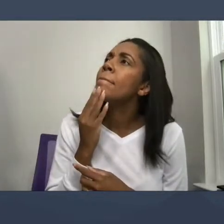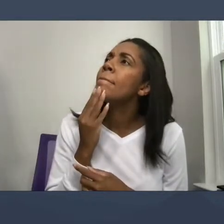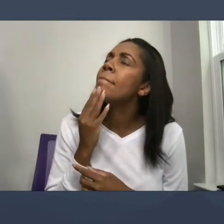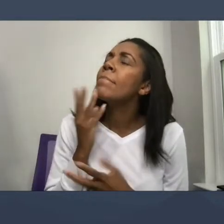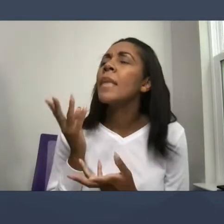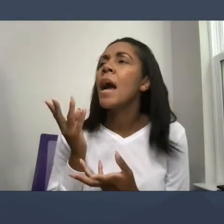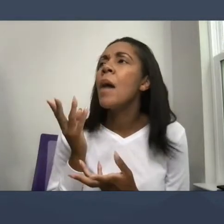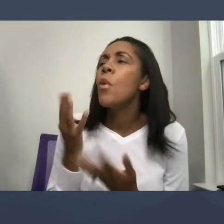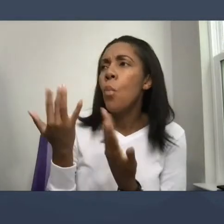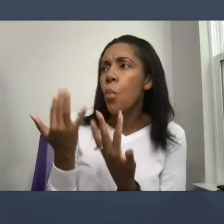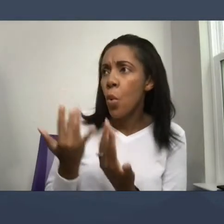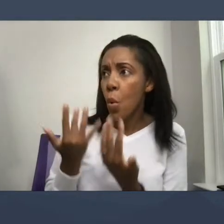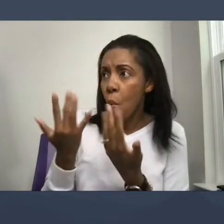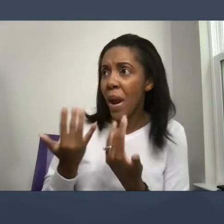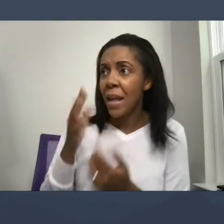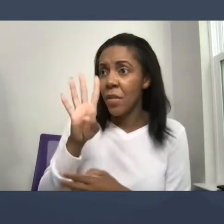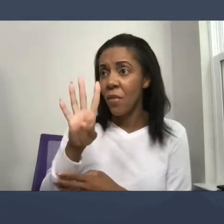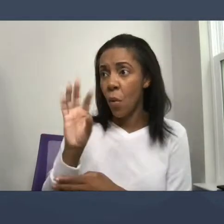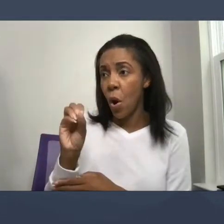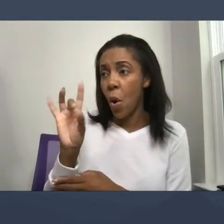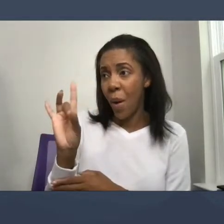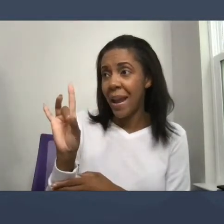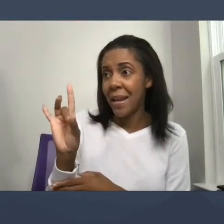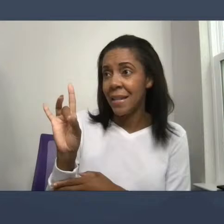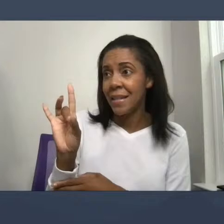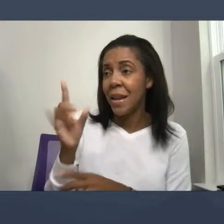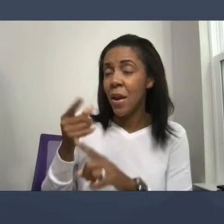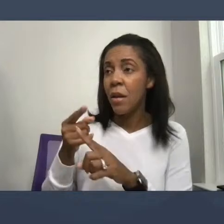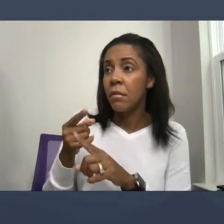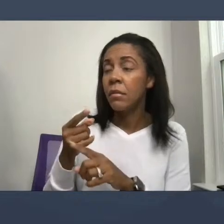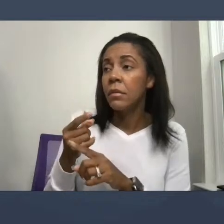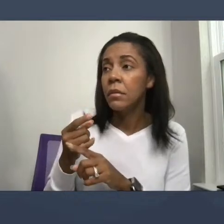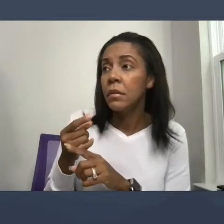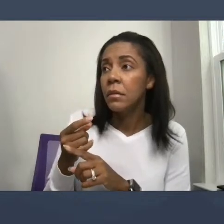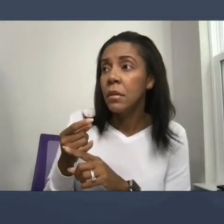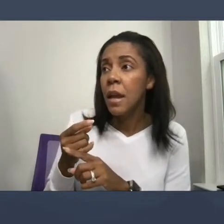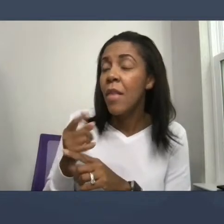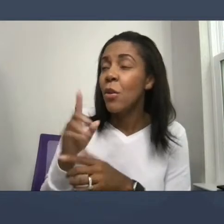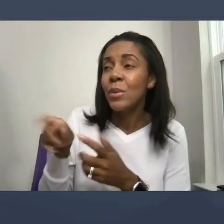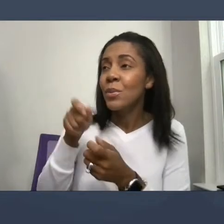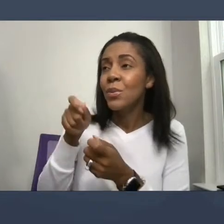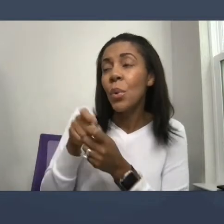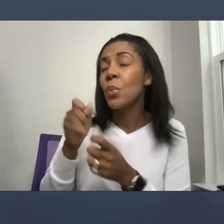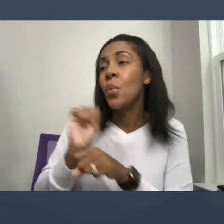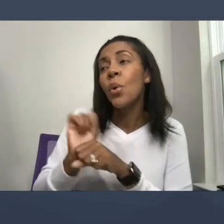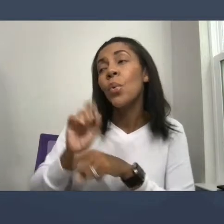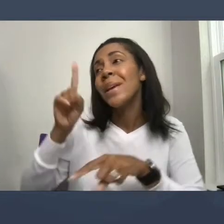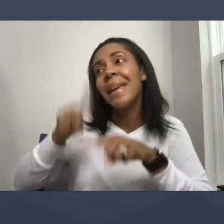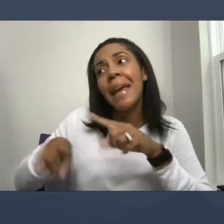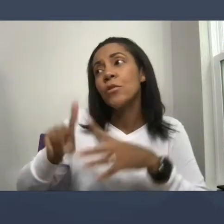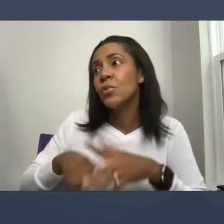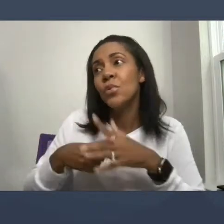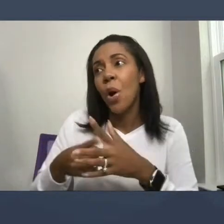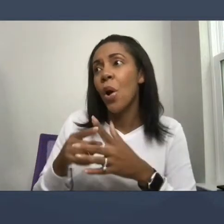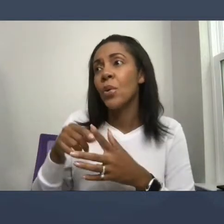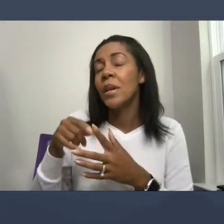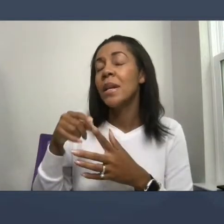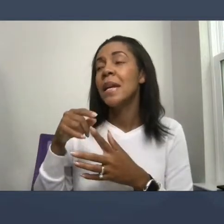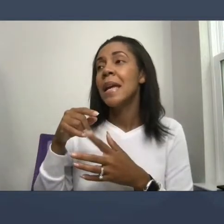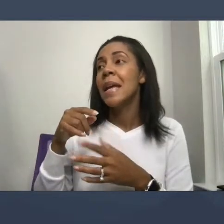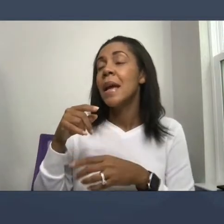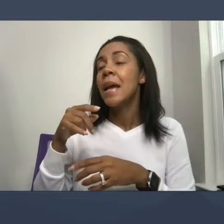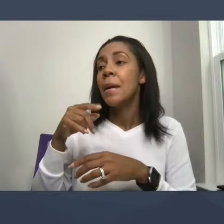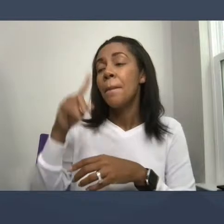we're awaiting the 408 permit from the Corps. There's certain work we cannot do in the park until the 408 permit